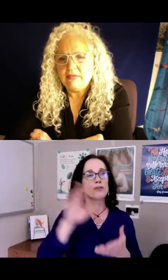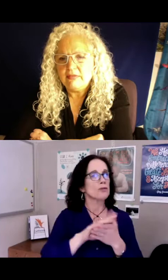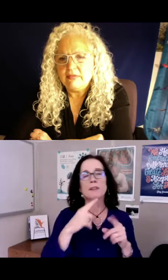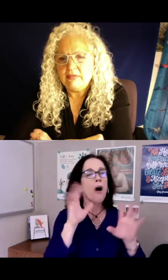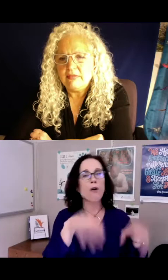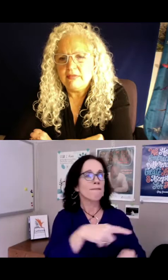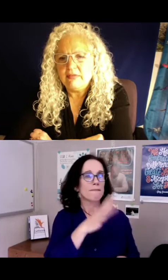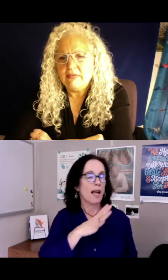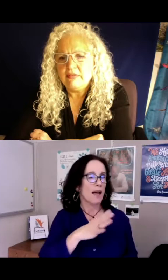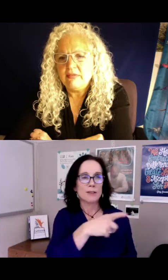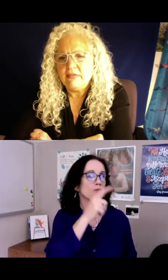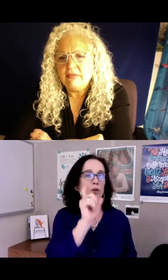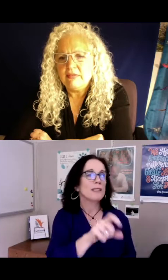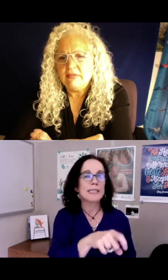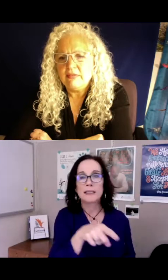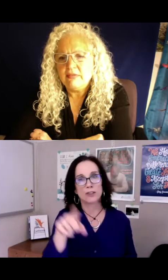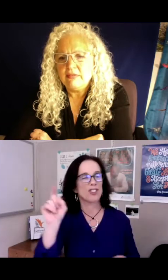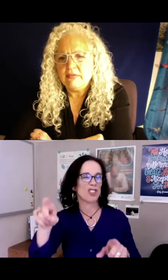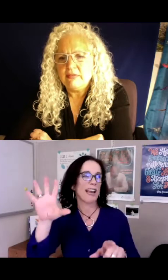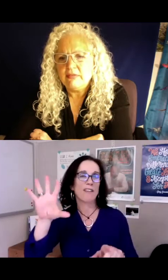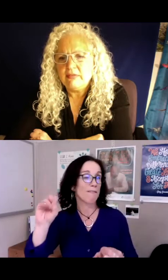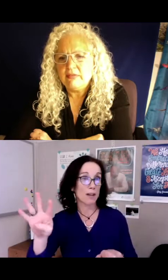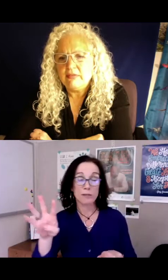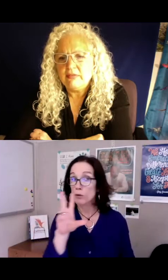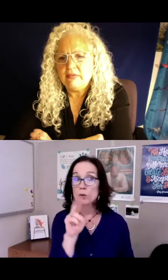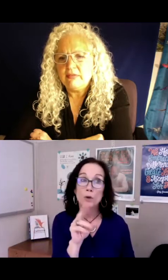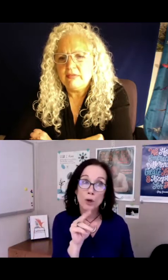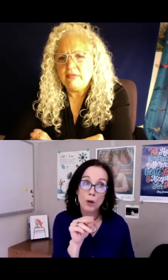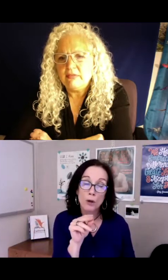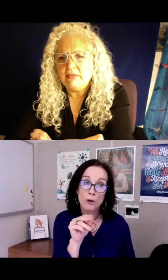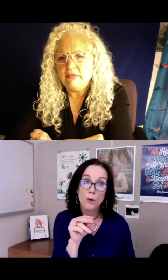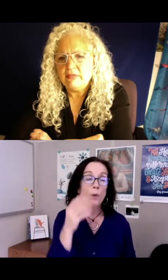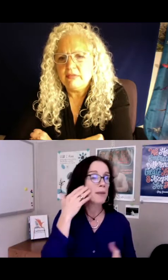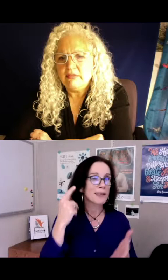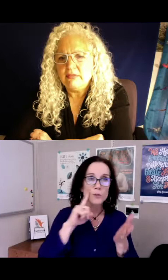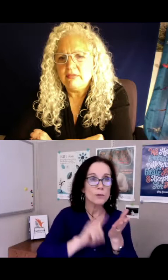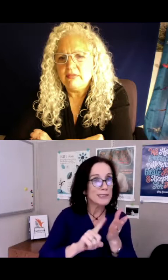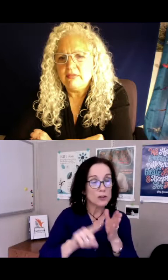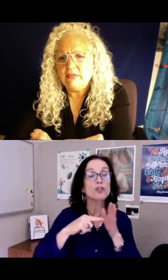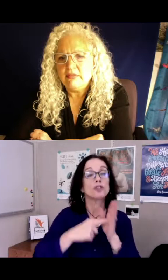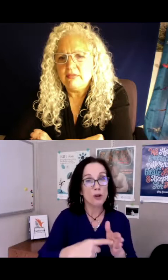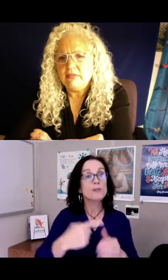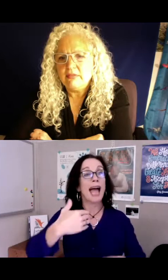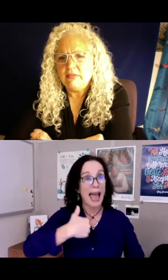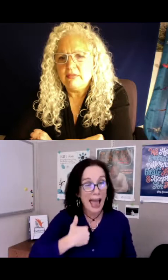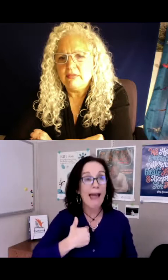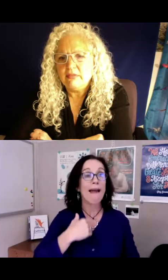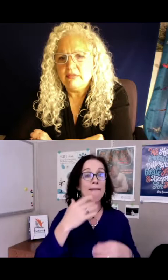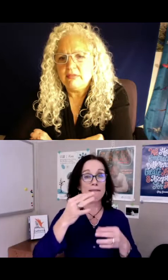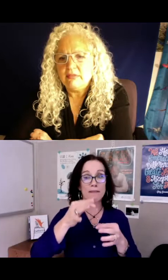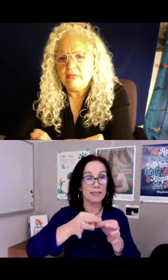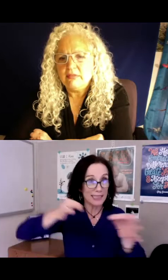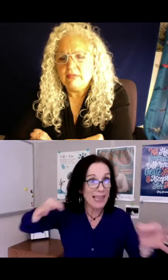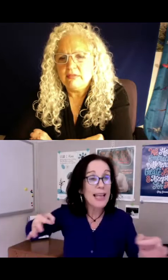ear, the school will say, oh, no, they're fine. They don't need this. Just put them on a 504. But that's not right, because research